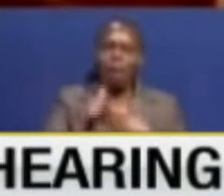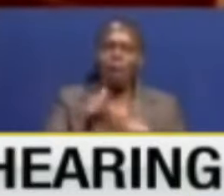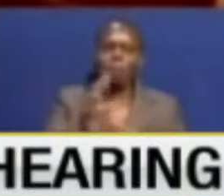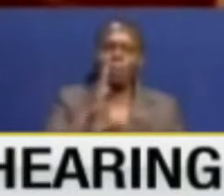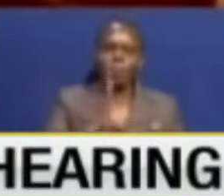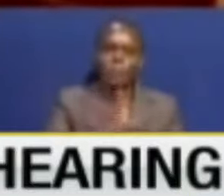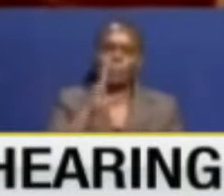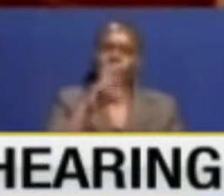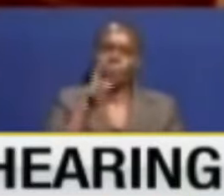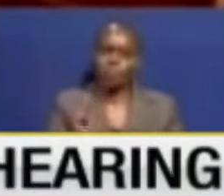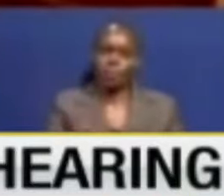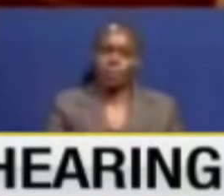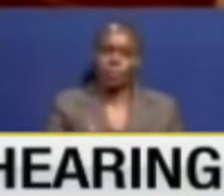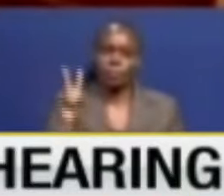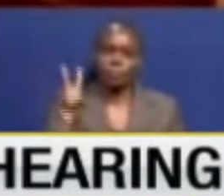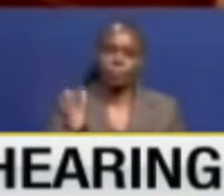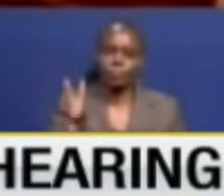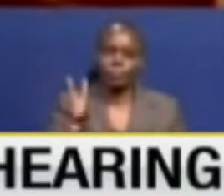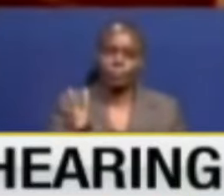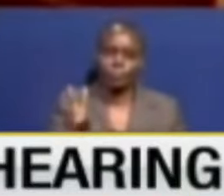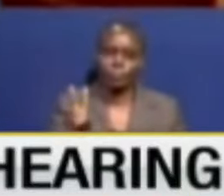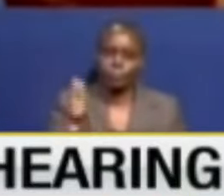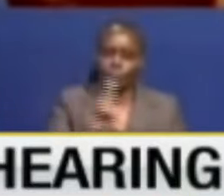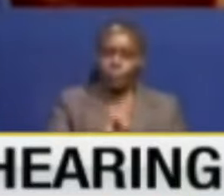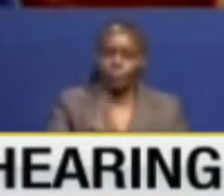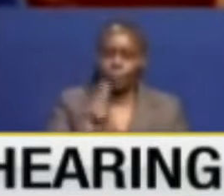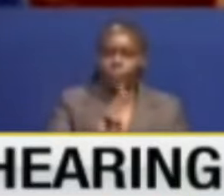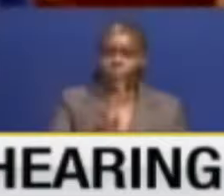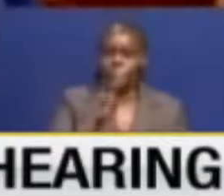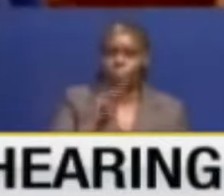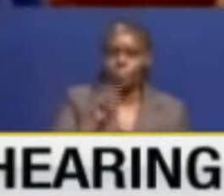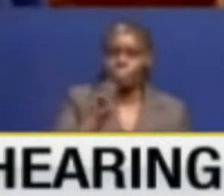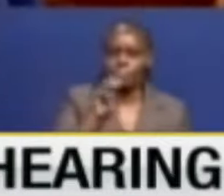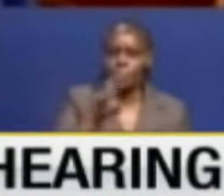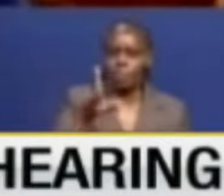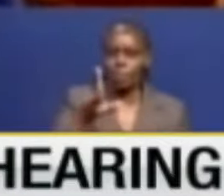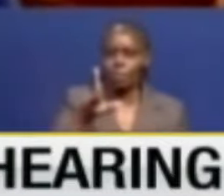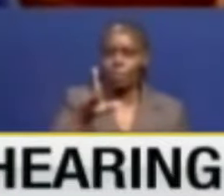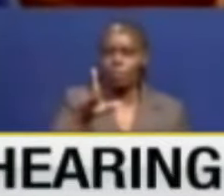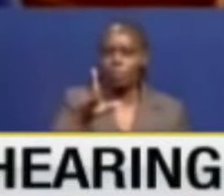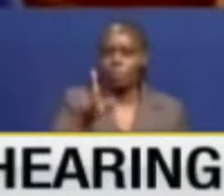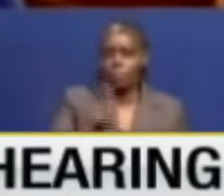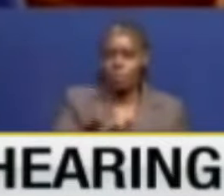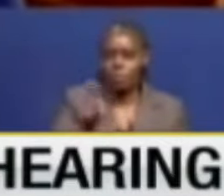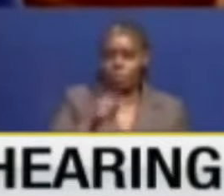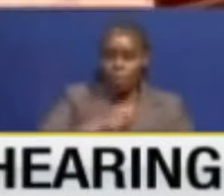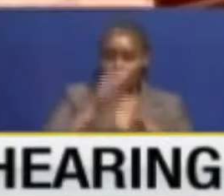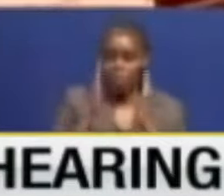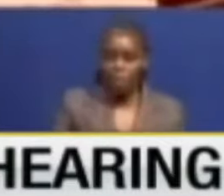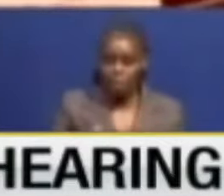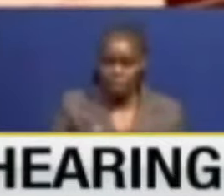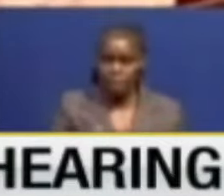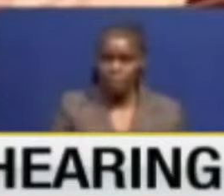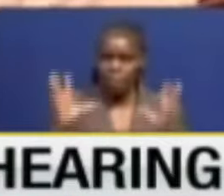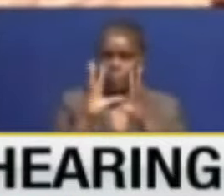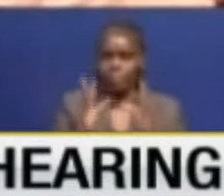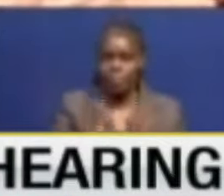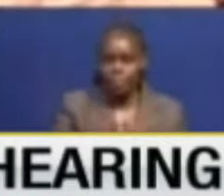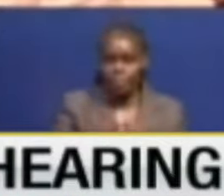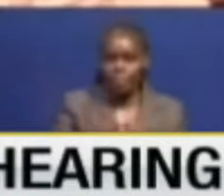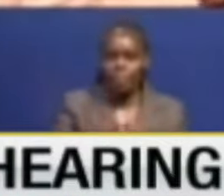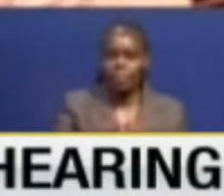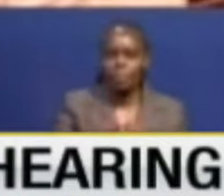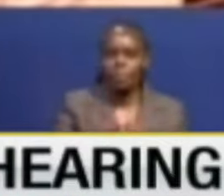Act. 2, use of manual payroll to pay personnel emoluments amounting to Kenya